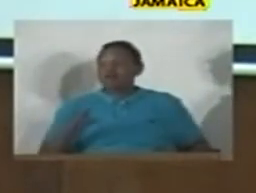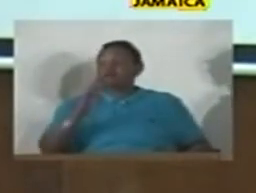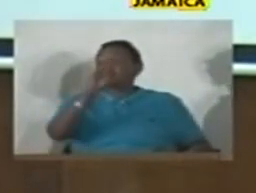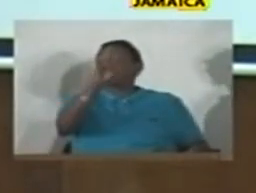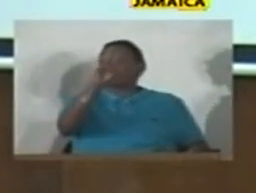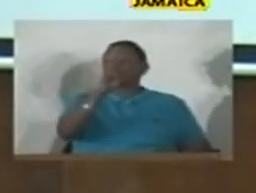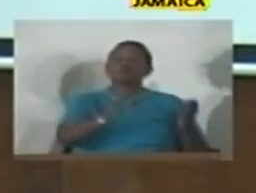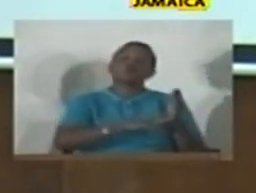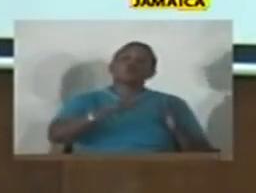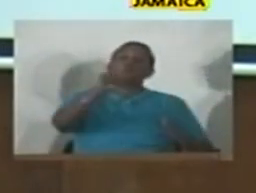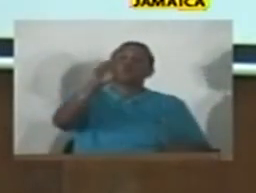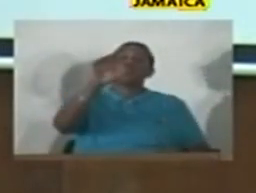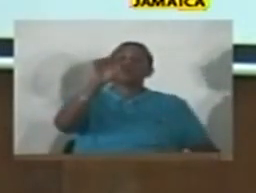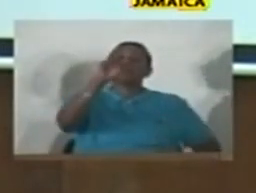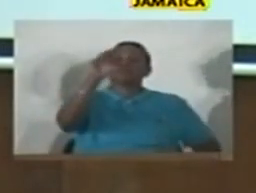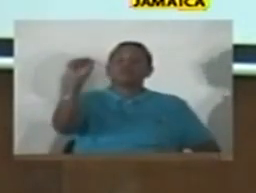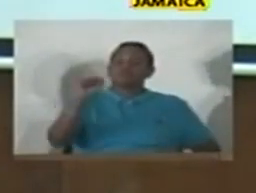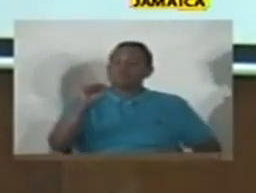$2,100